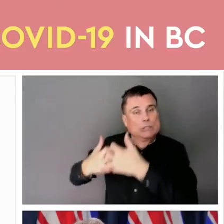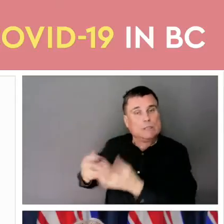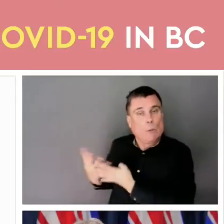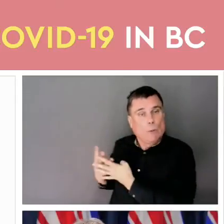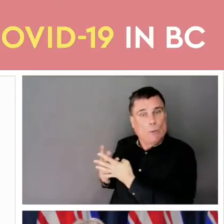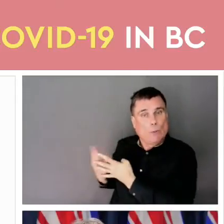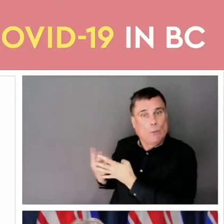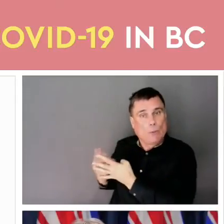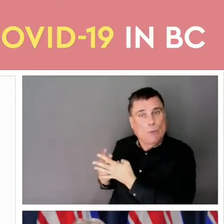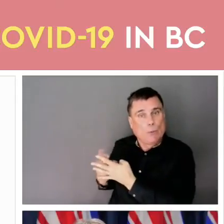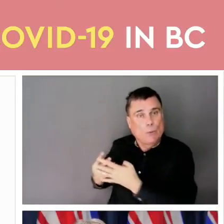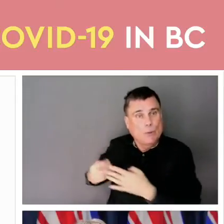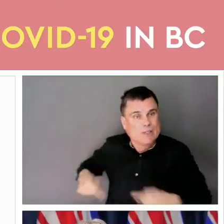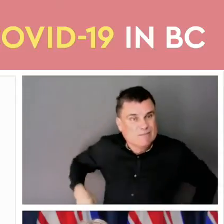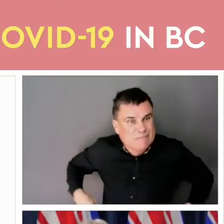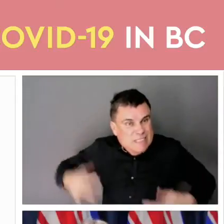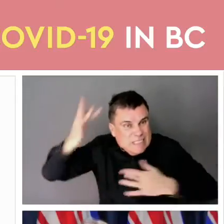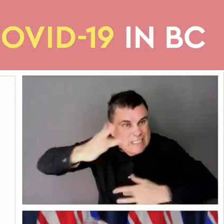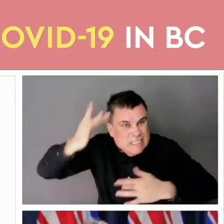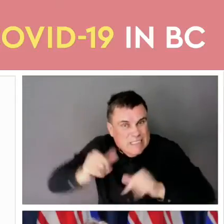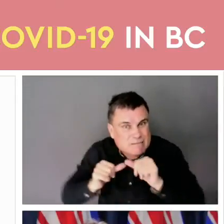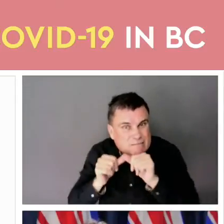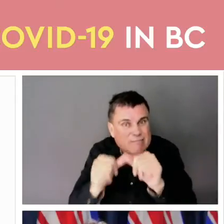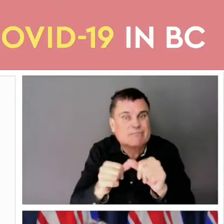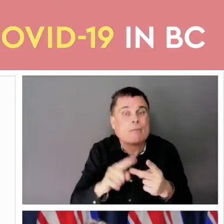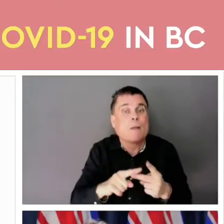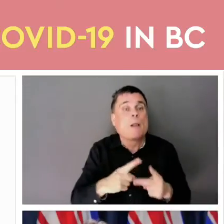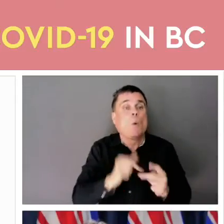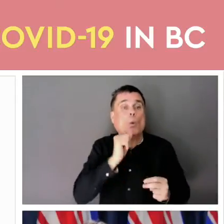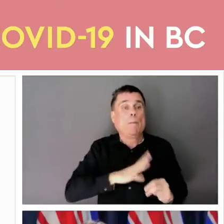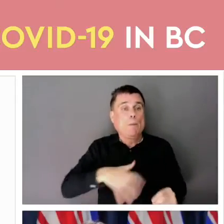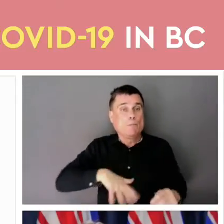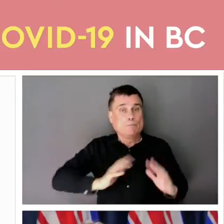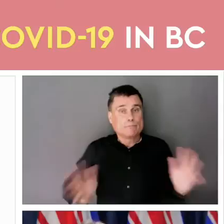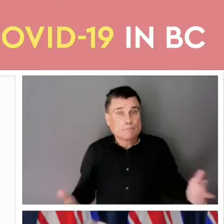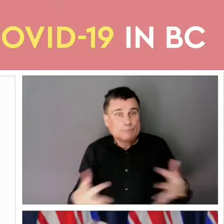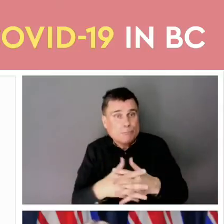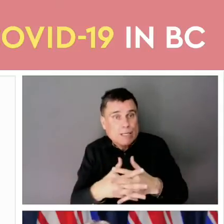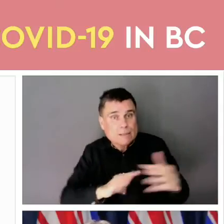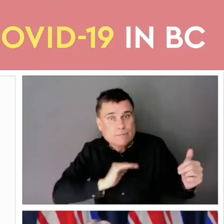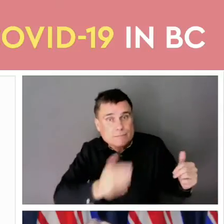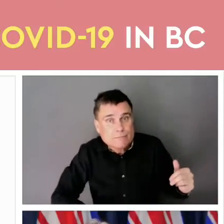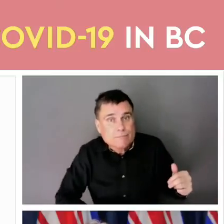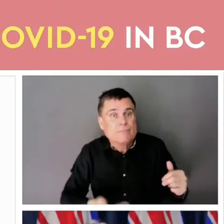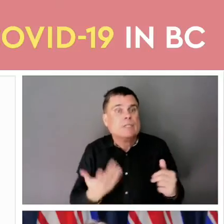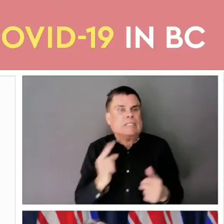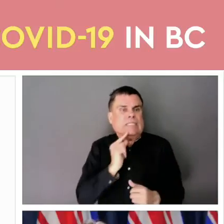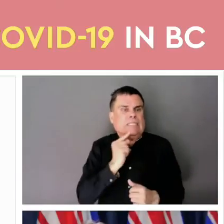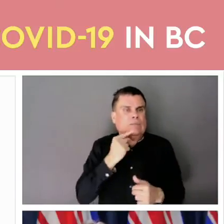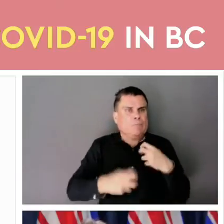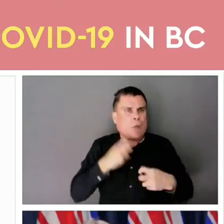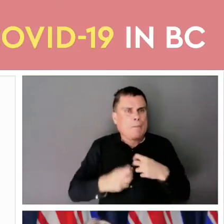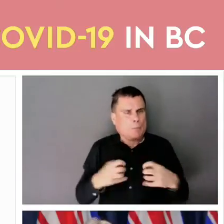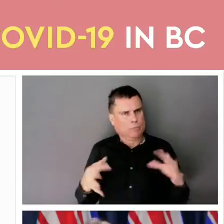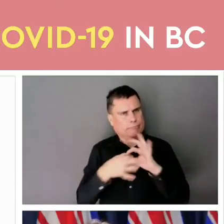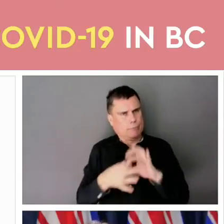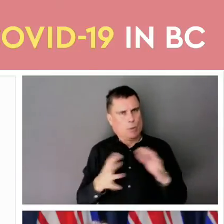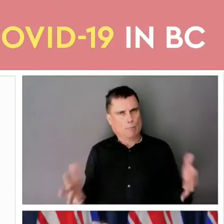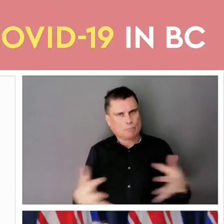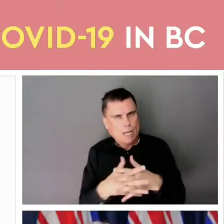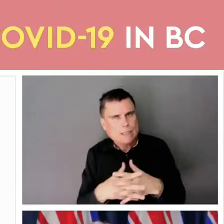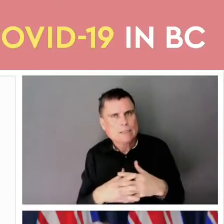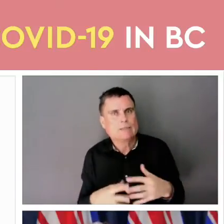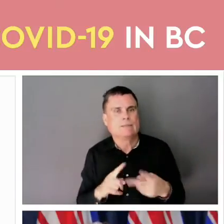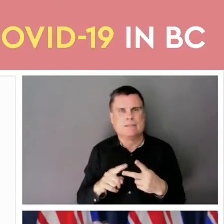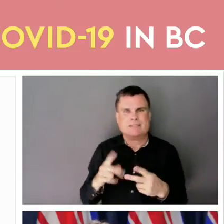significant heart disease. We know they appear from our experience across the world to have a higher risk of an adverse outcome with